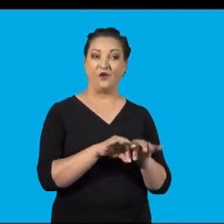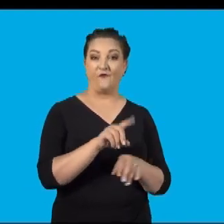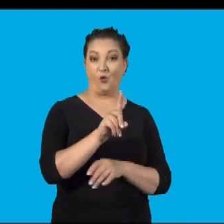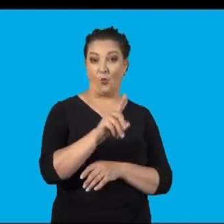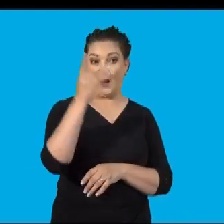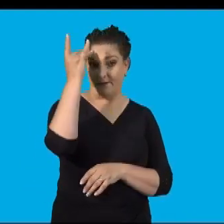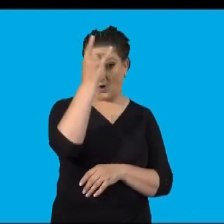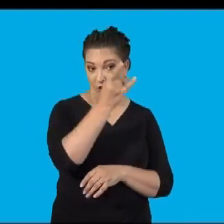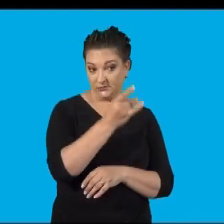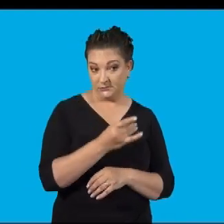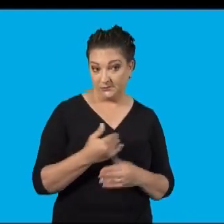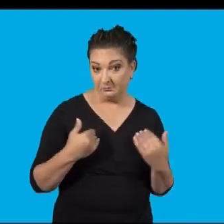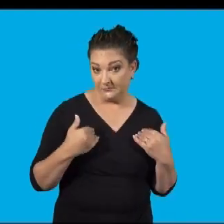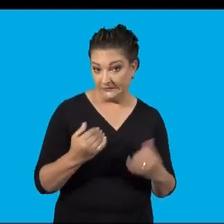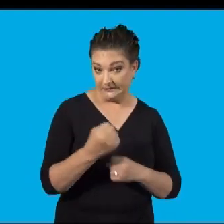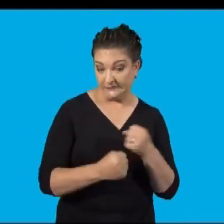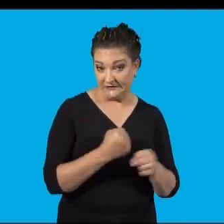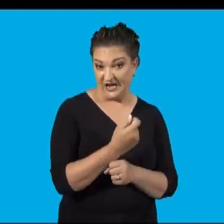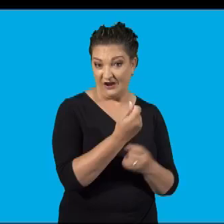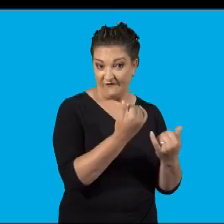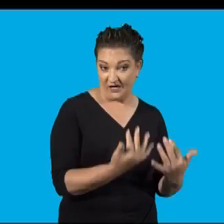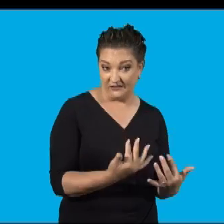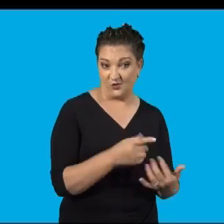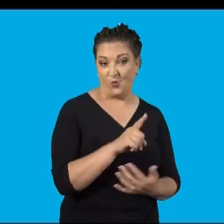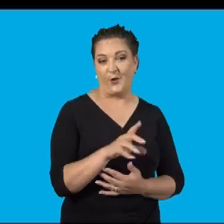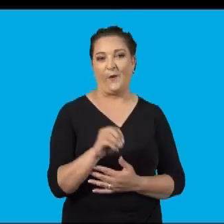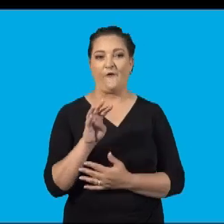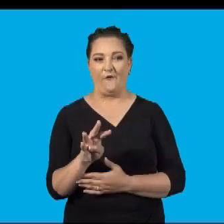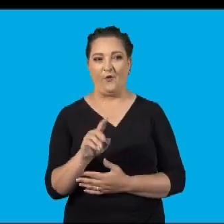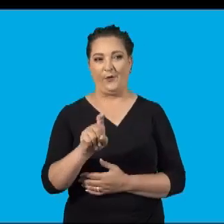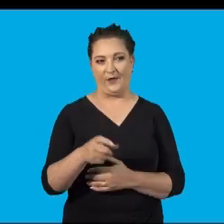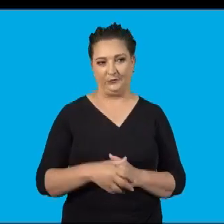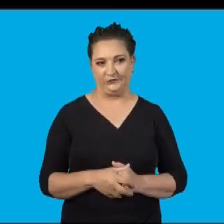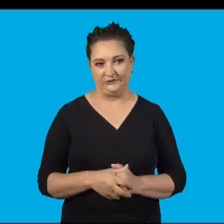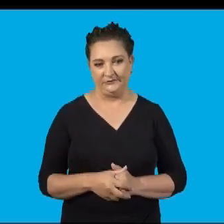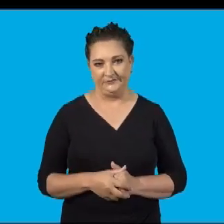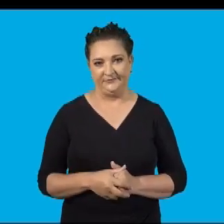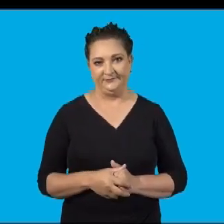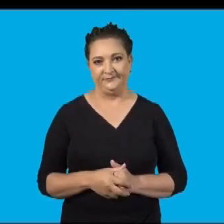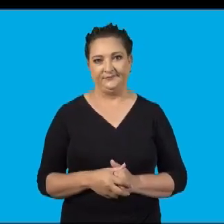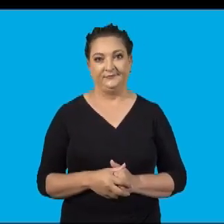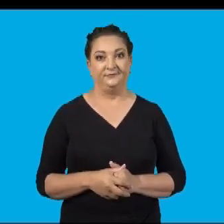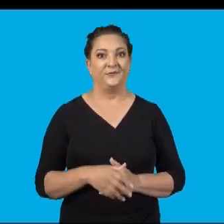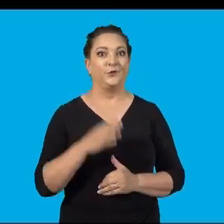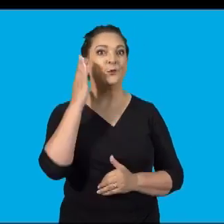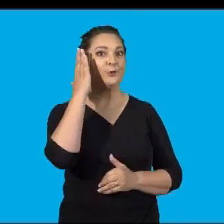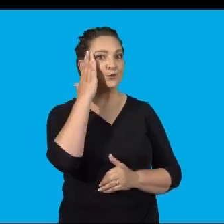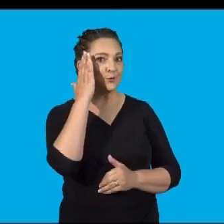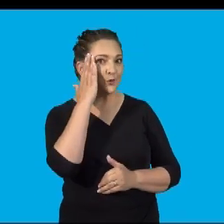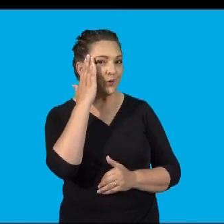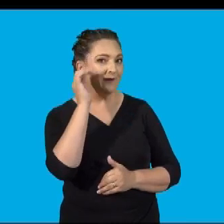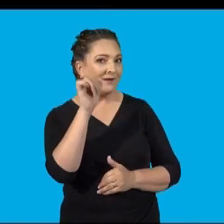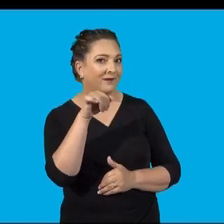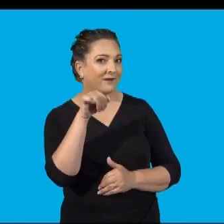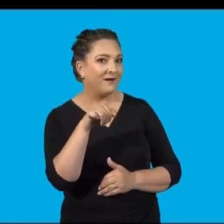1 March is the beginning of the financial year. That is 104,000. So we know